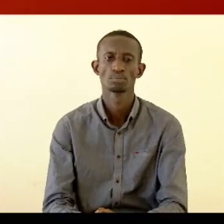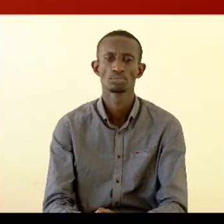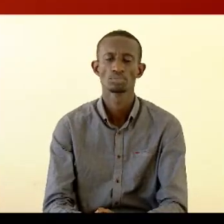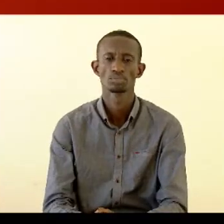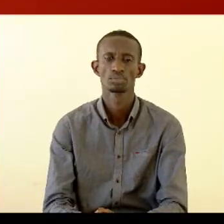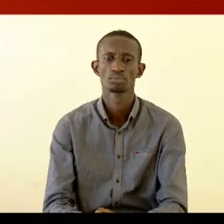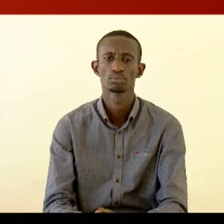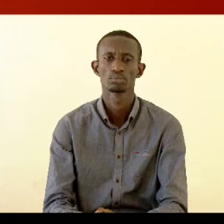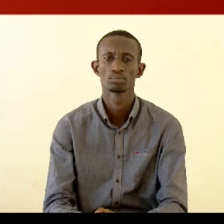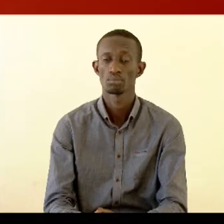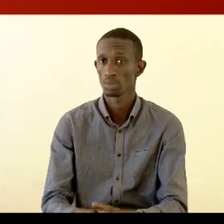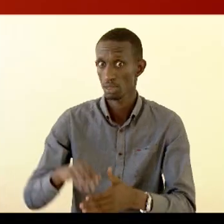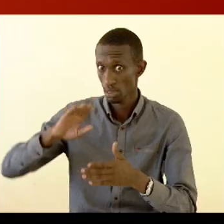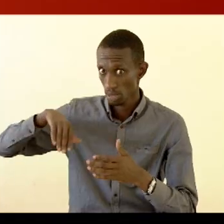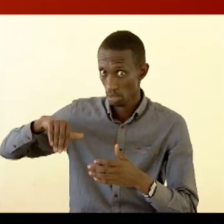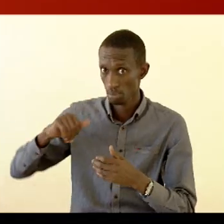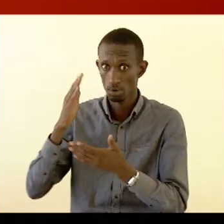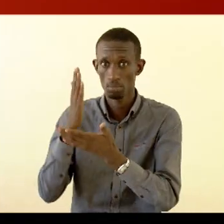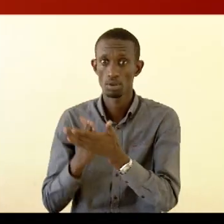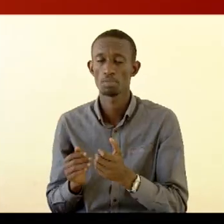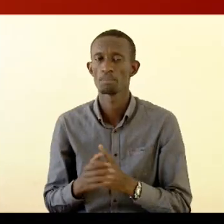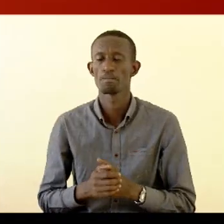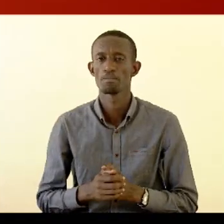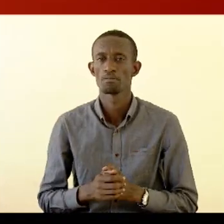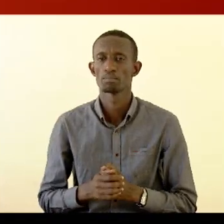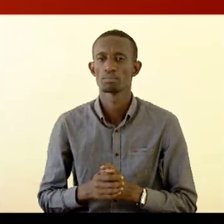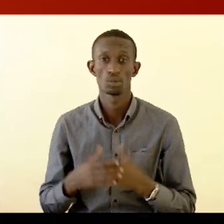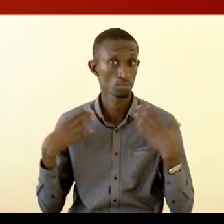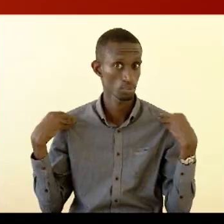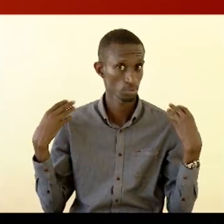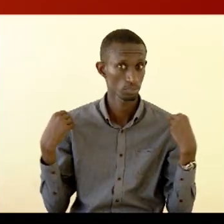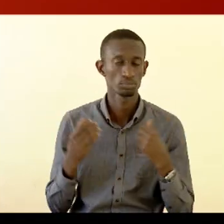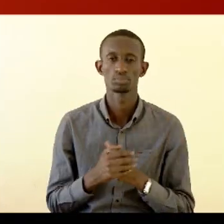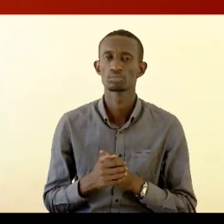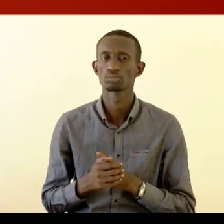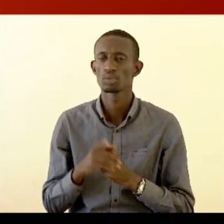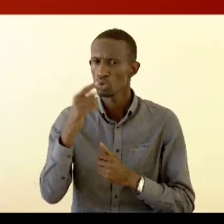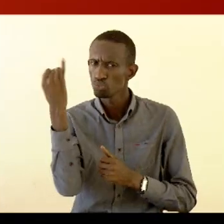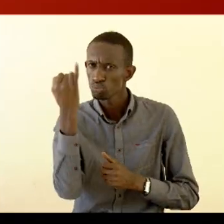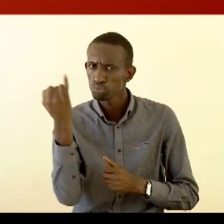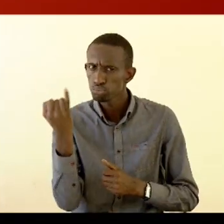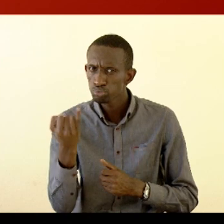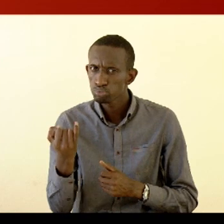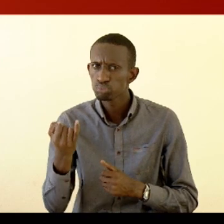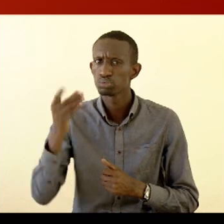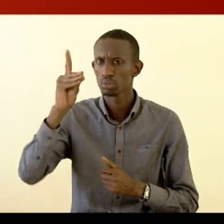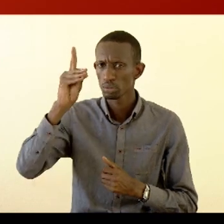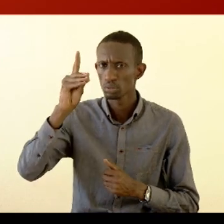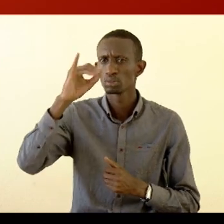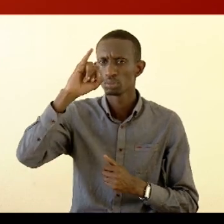And the last part of our exercise is to draw the